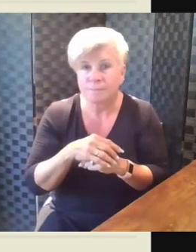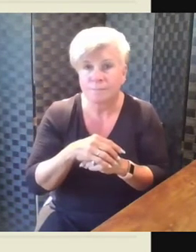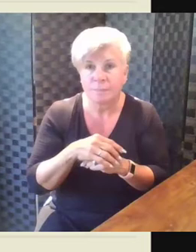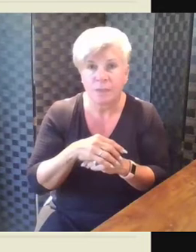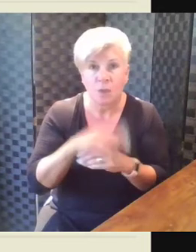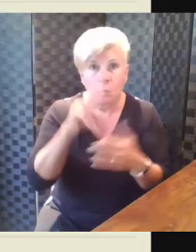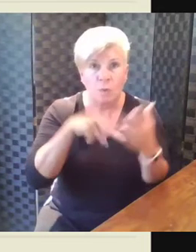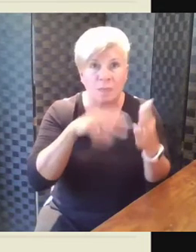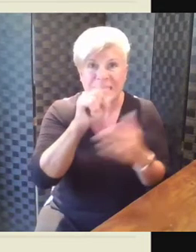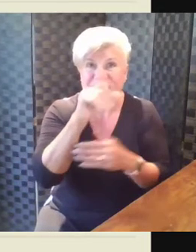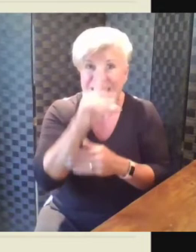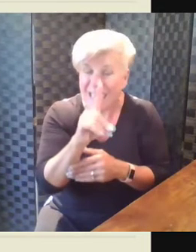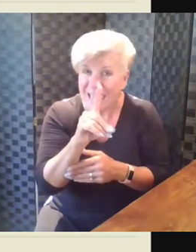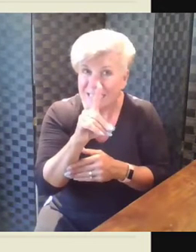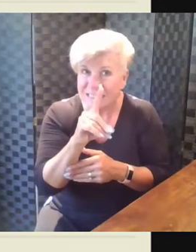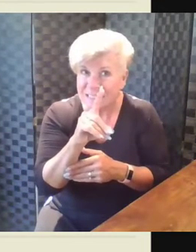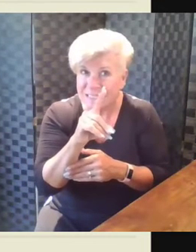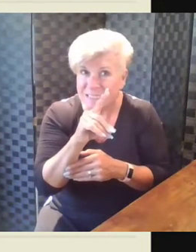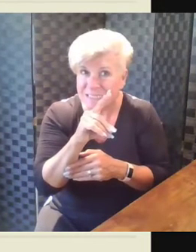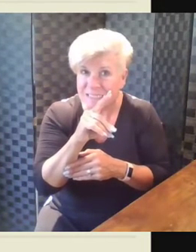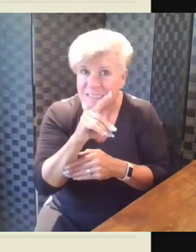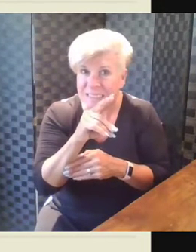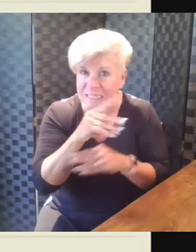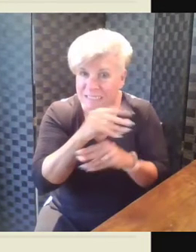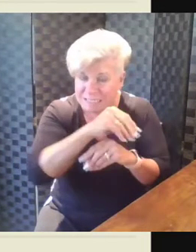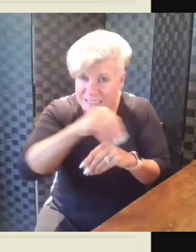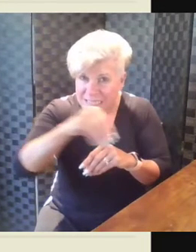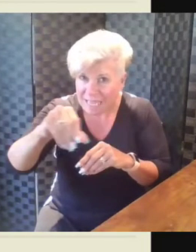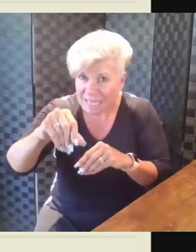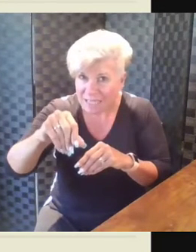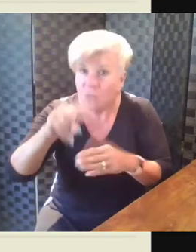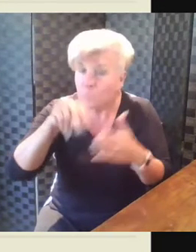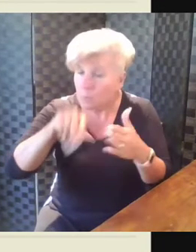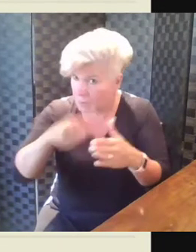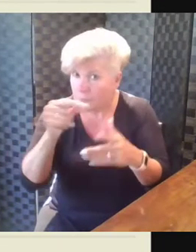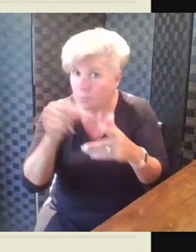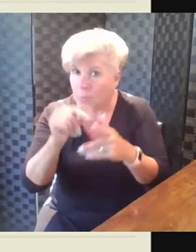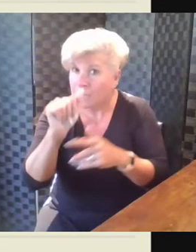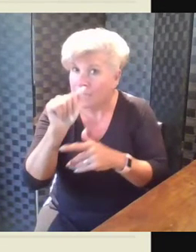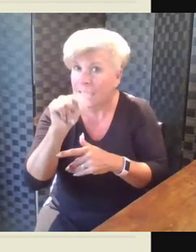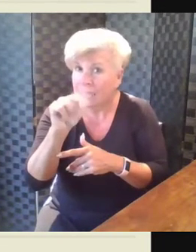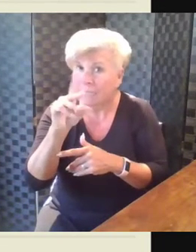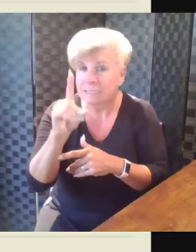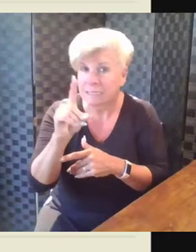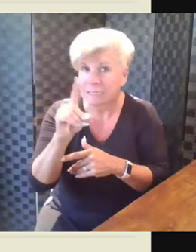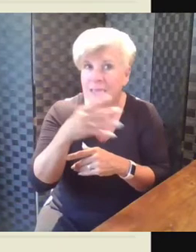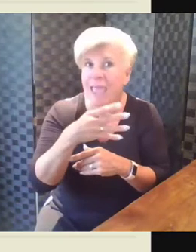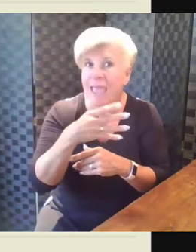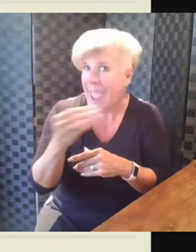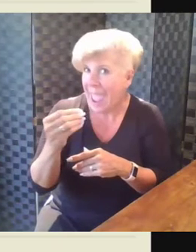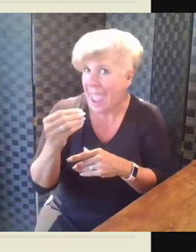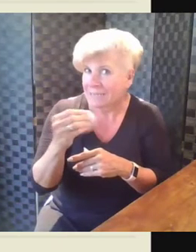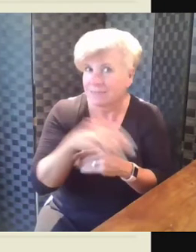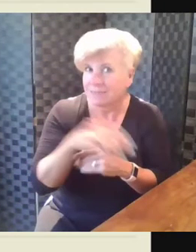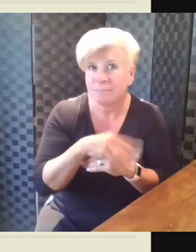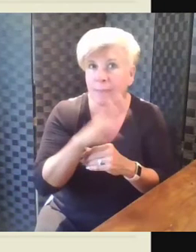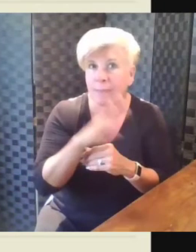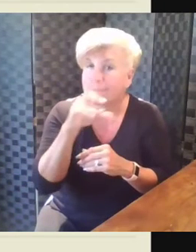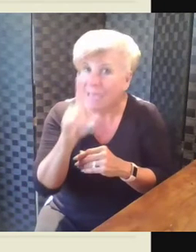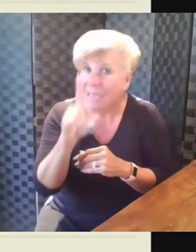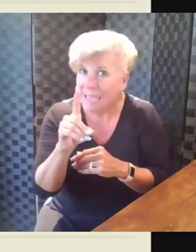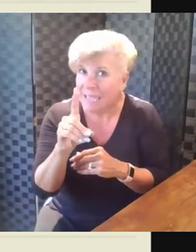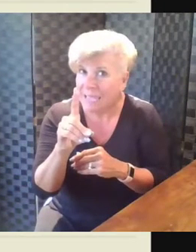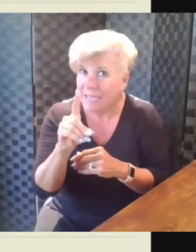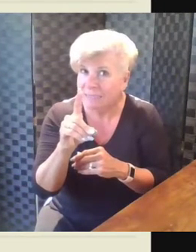If you can read the word sand, you can read other words that have A-N-D, like